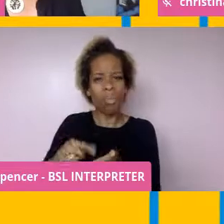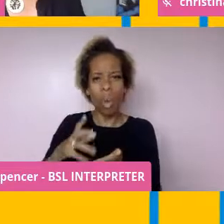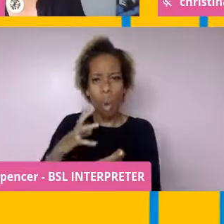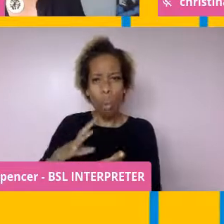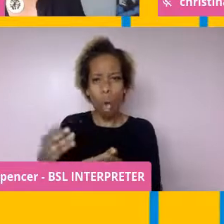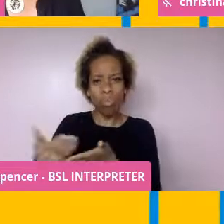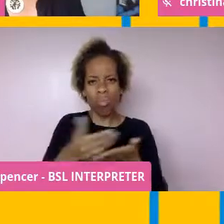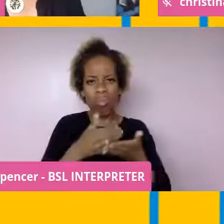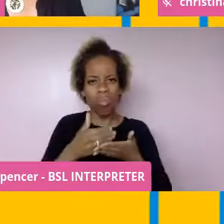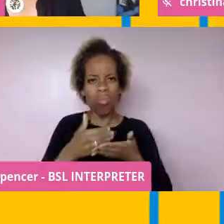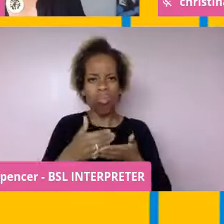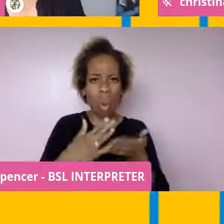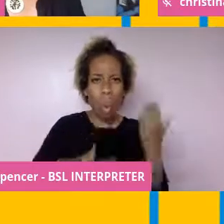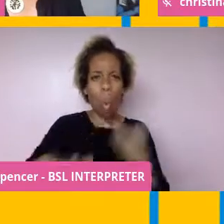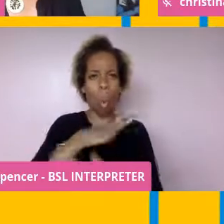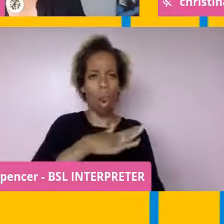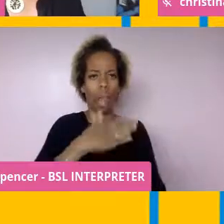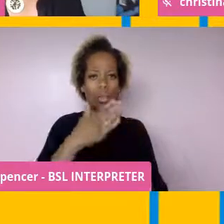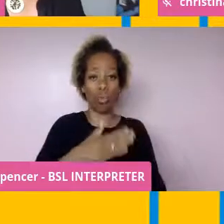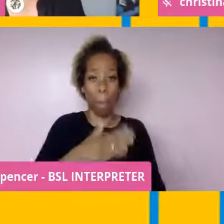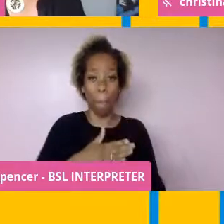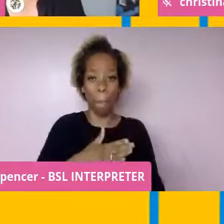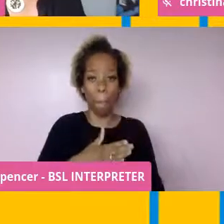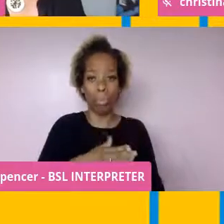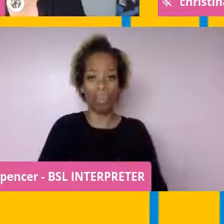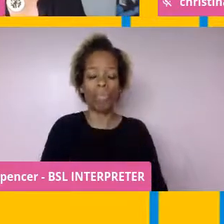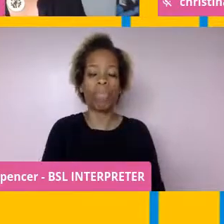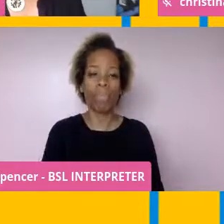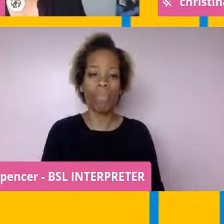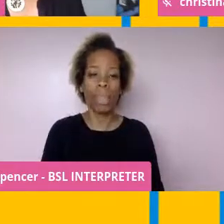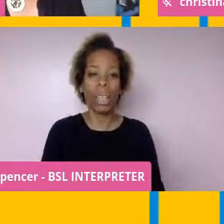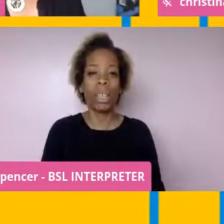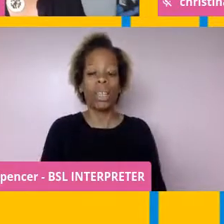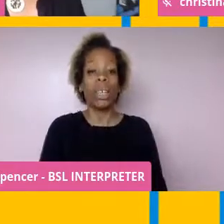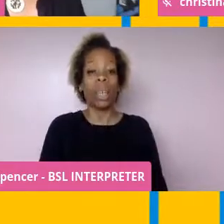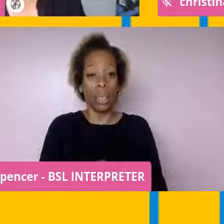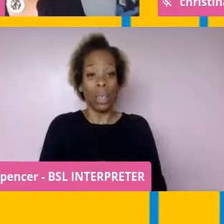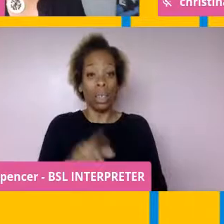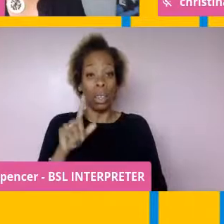jobs. The college came back to us and offered us